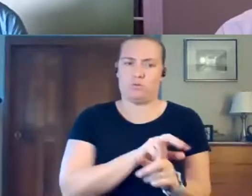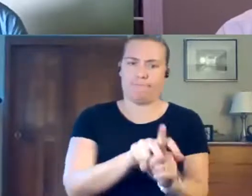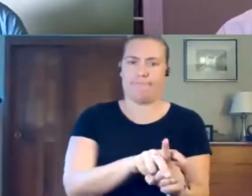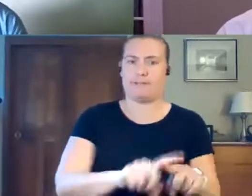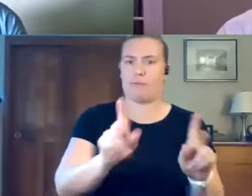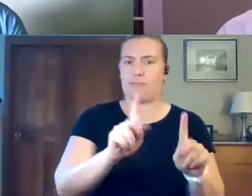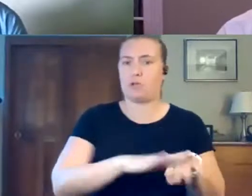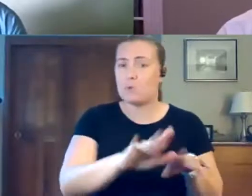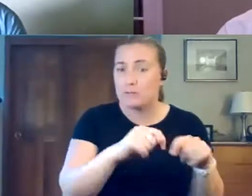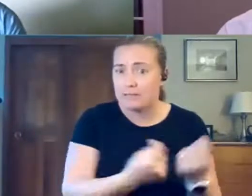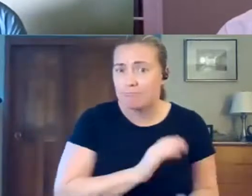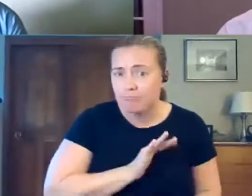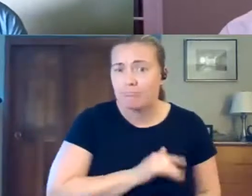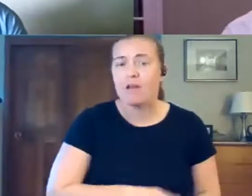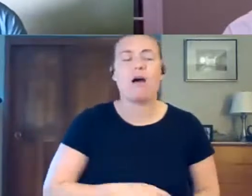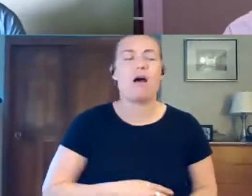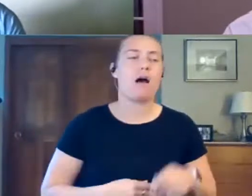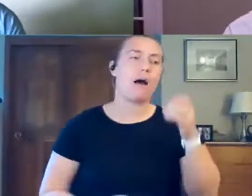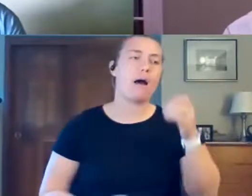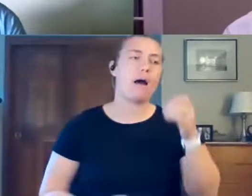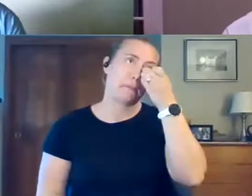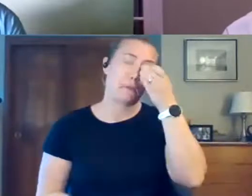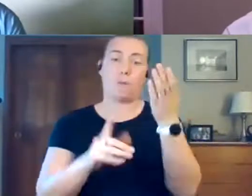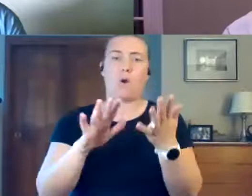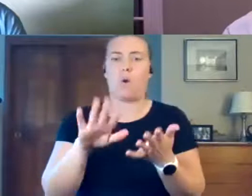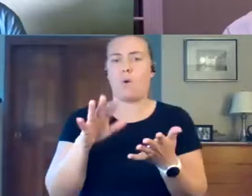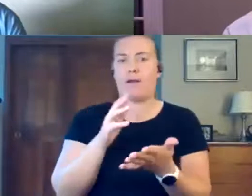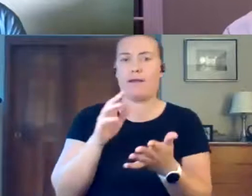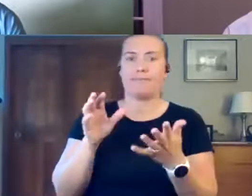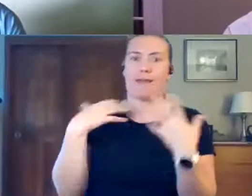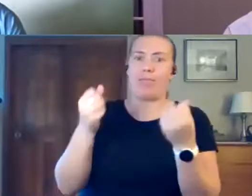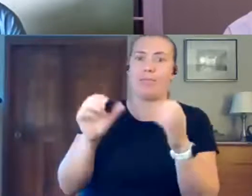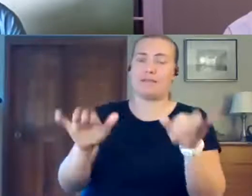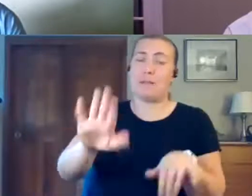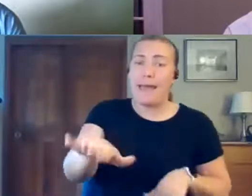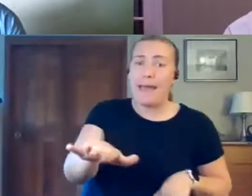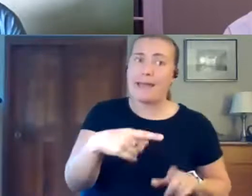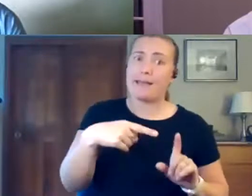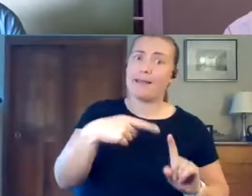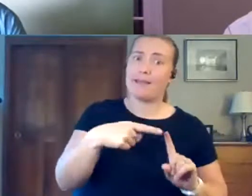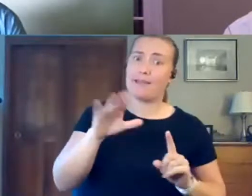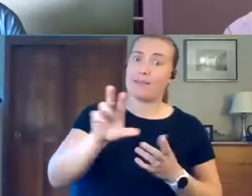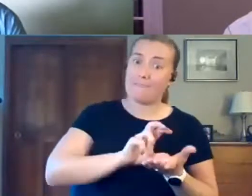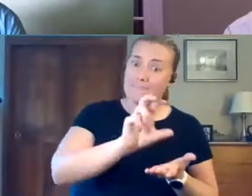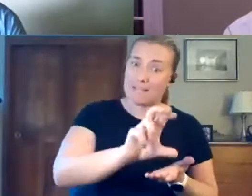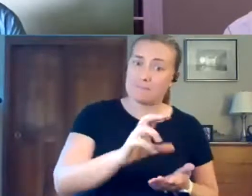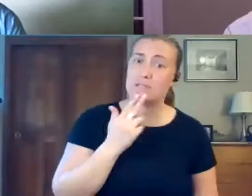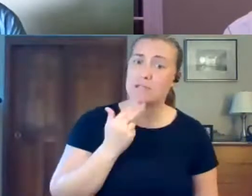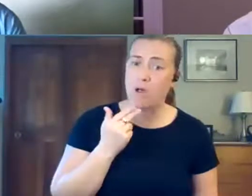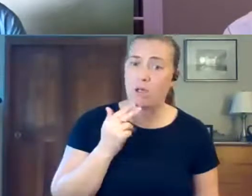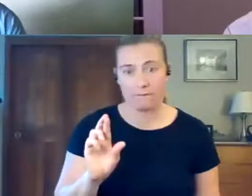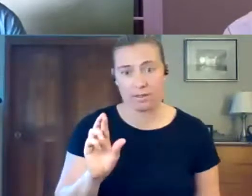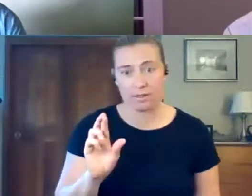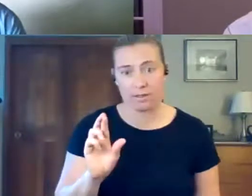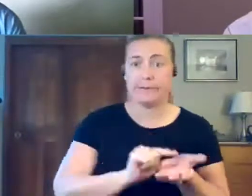team, let alone to health systems. Here's, the investment, small, hopefully, and